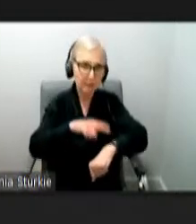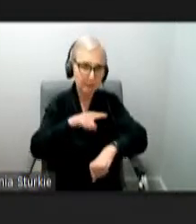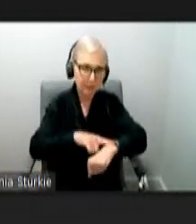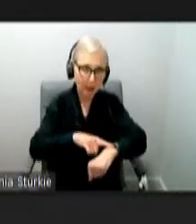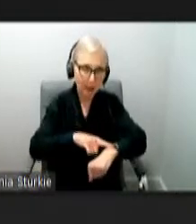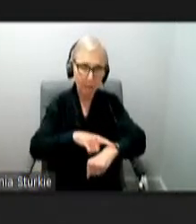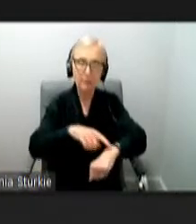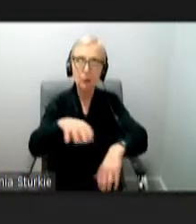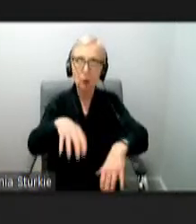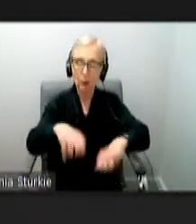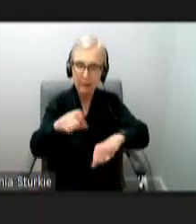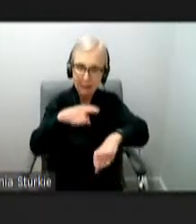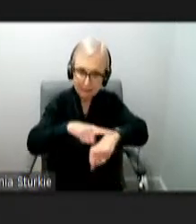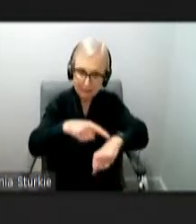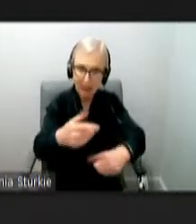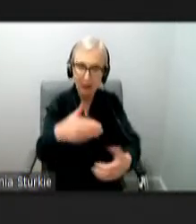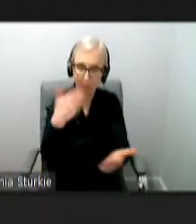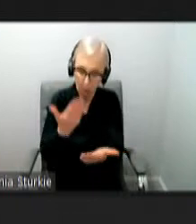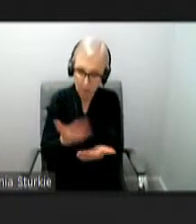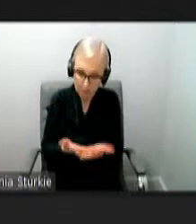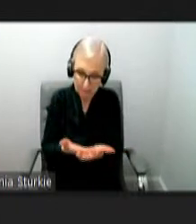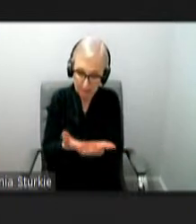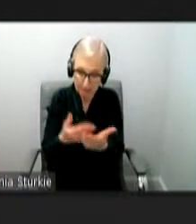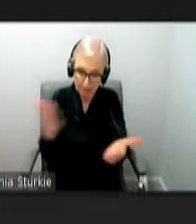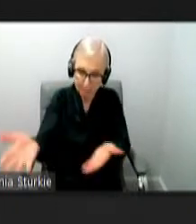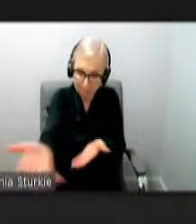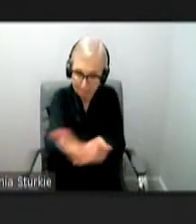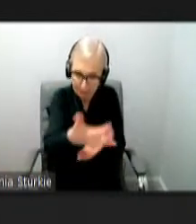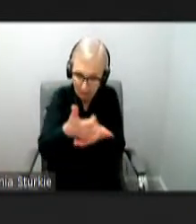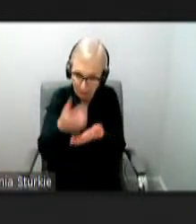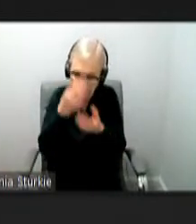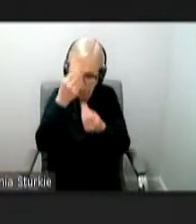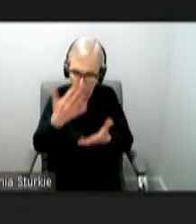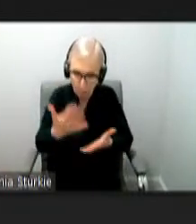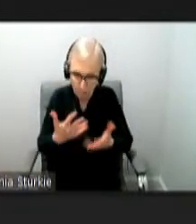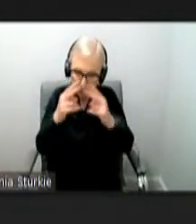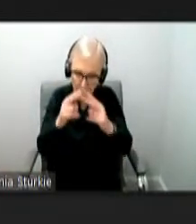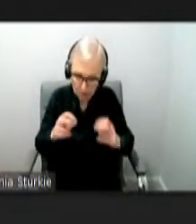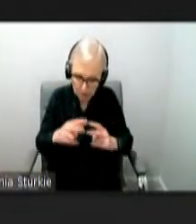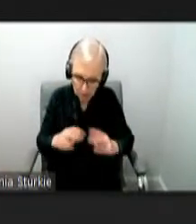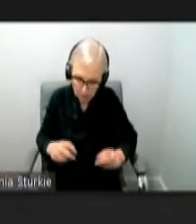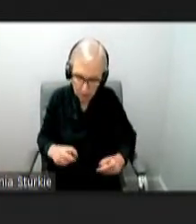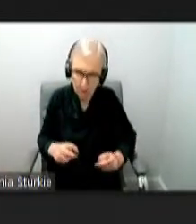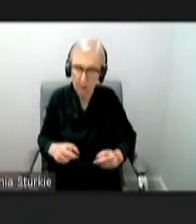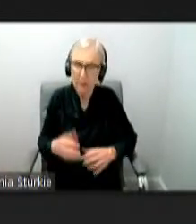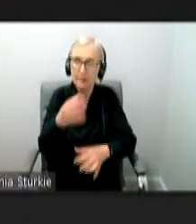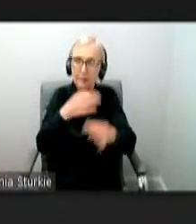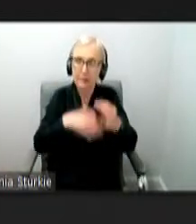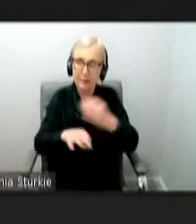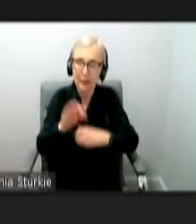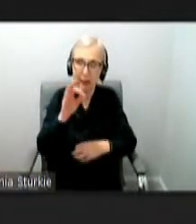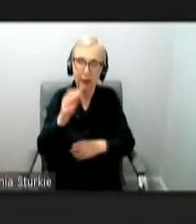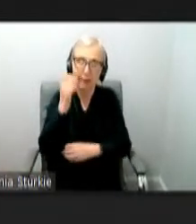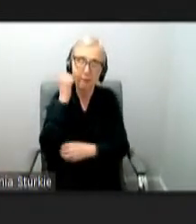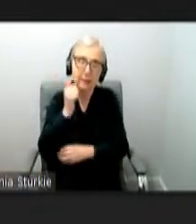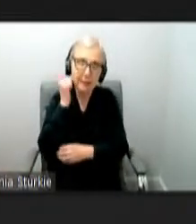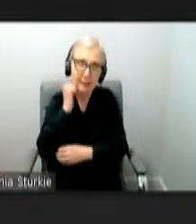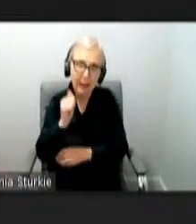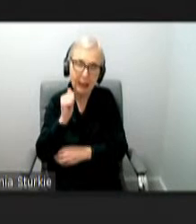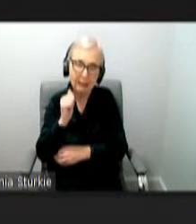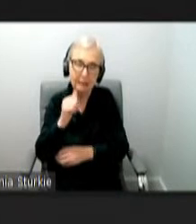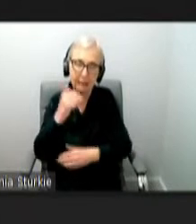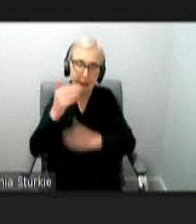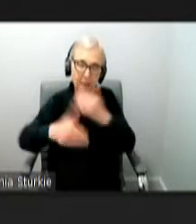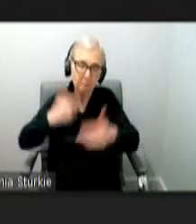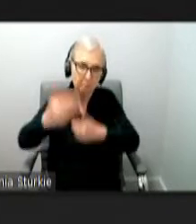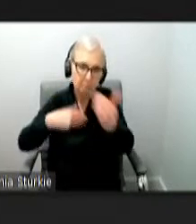us to analyze it and interpret it. It's different than the other types of data that we have, where we can, day we receive it, produce figures and data and